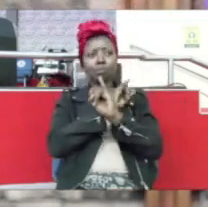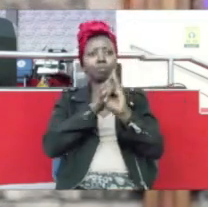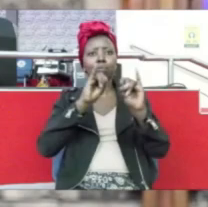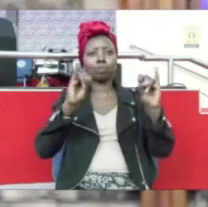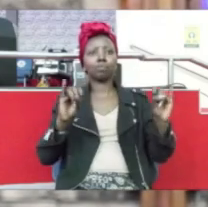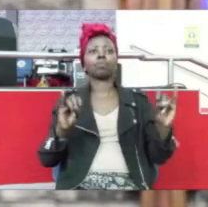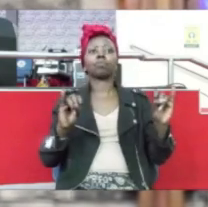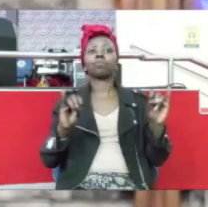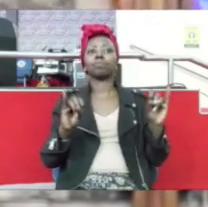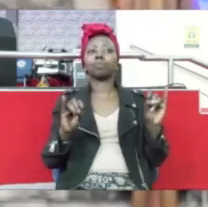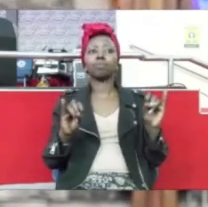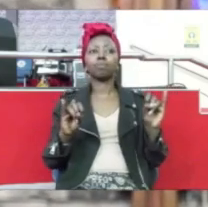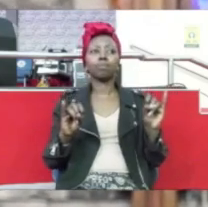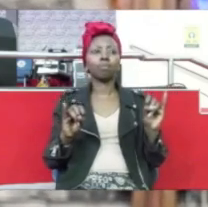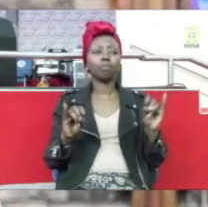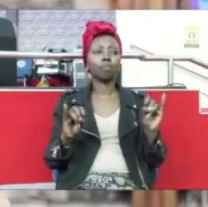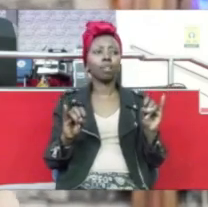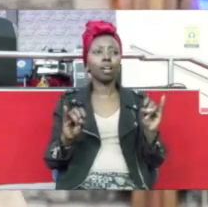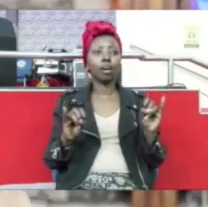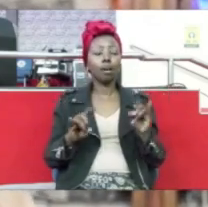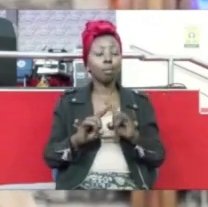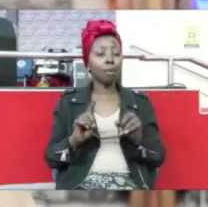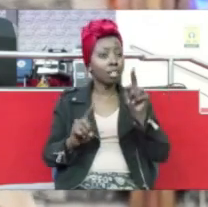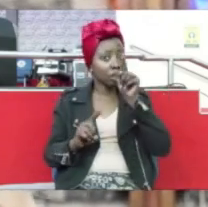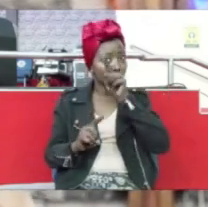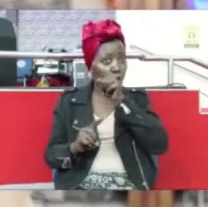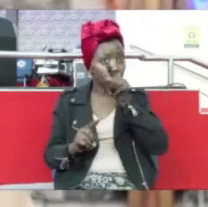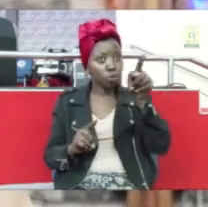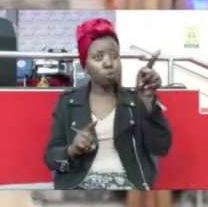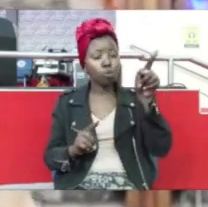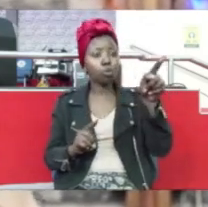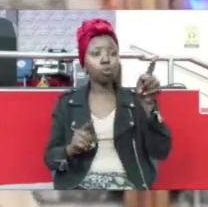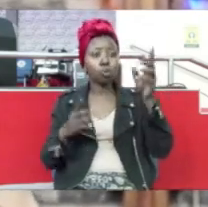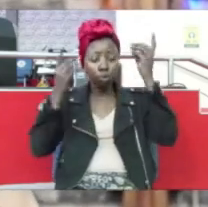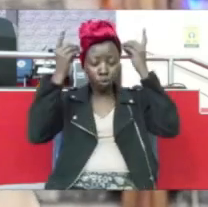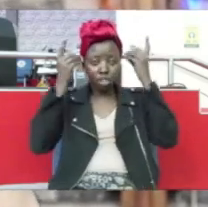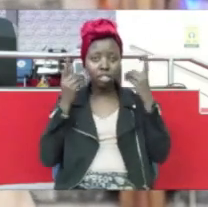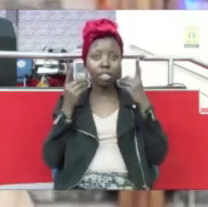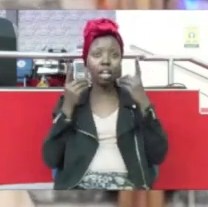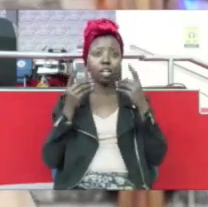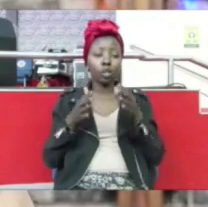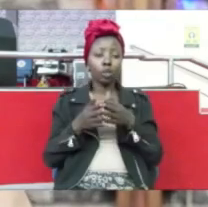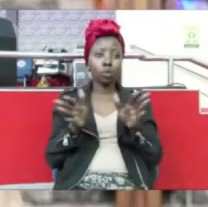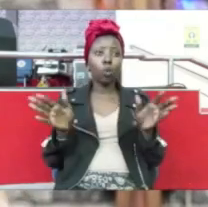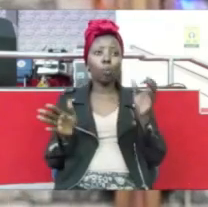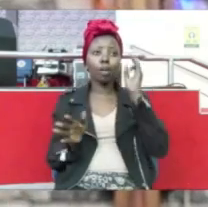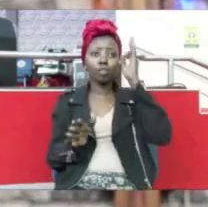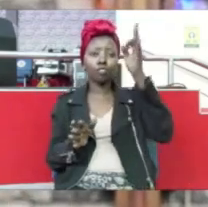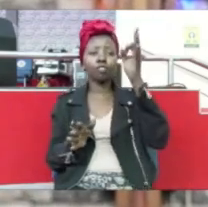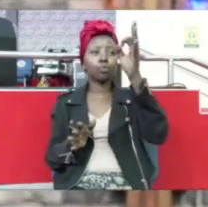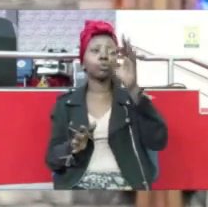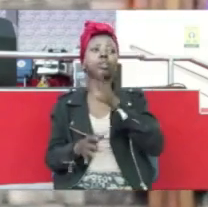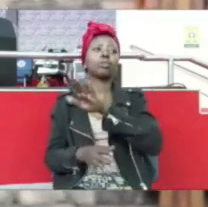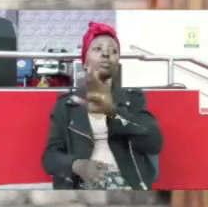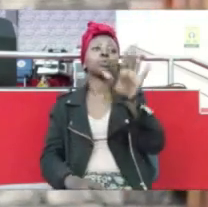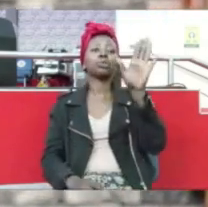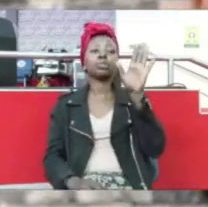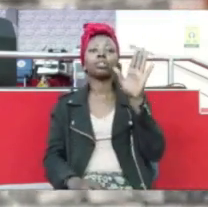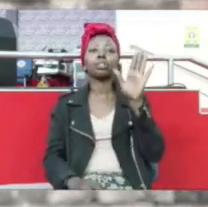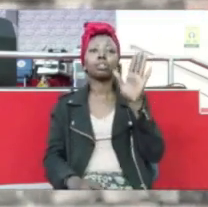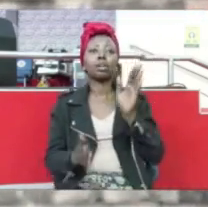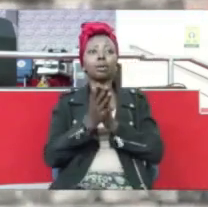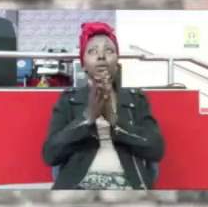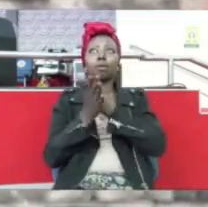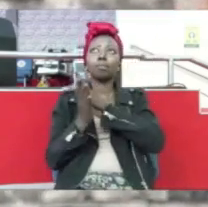heshima na mwadilifu. It is up to you to unlock your destiny. Ni wewe tu utafungua hatima yako. Bwana